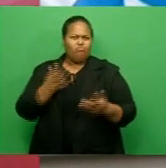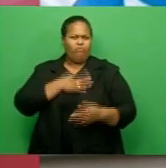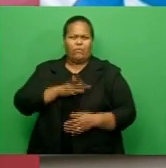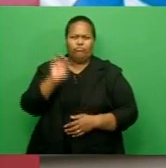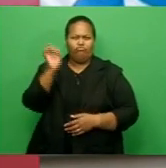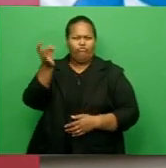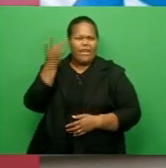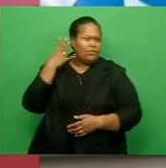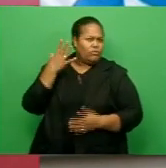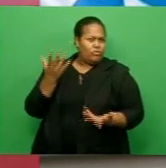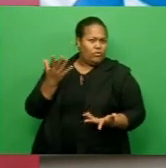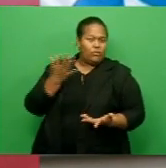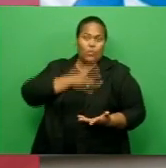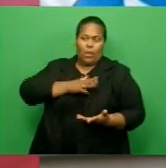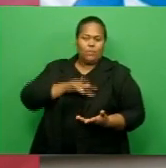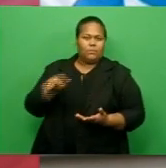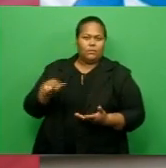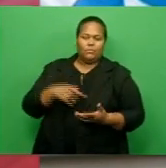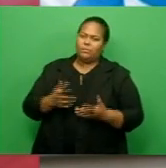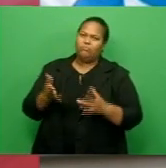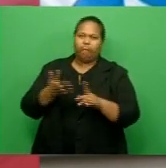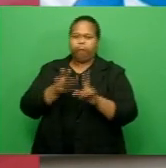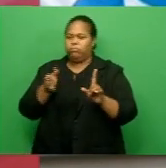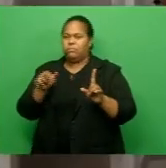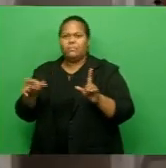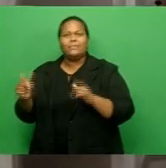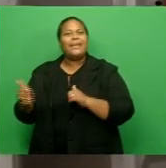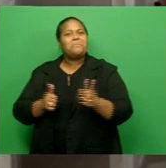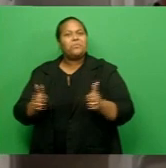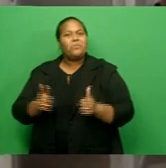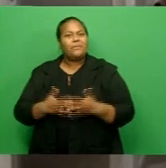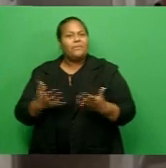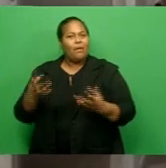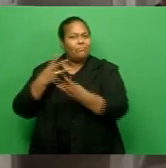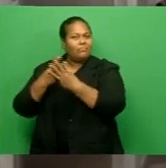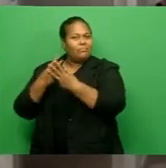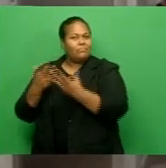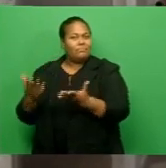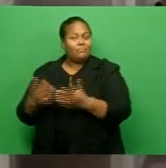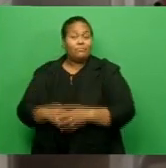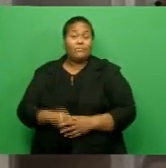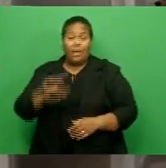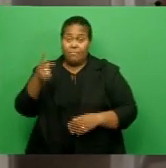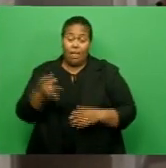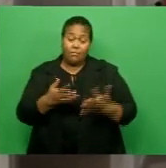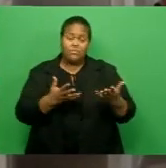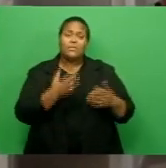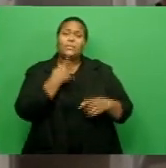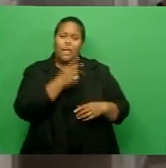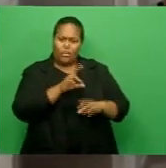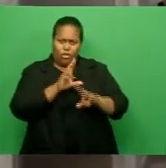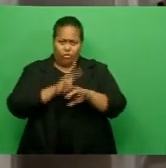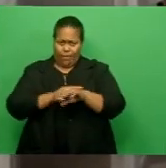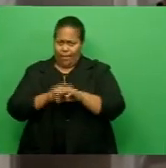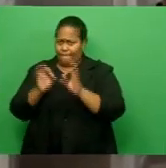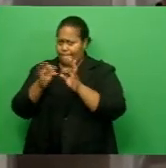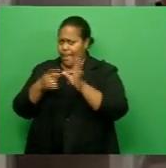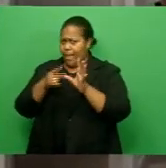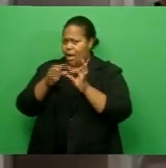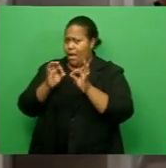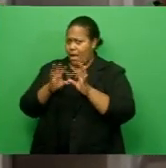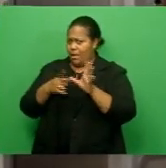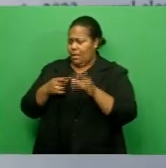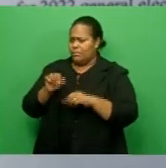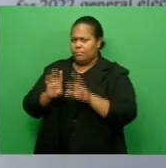terms of trying to displace the current administration. Mbulitavu claims Dr. Mbamba is on the panel to ensure that MP